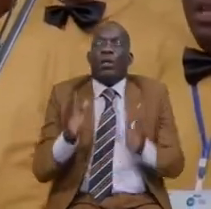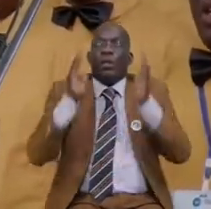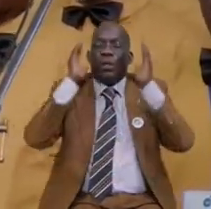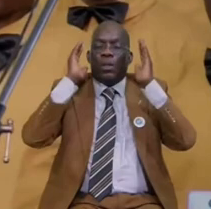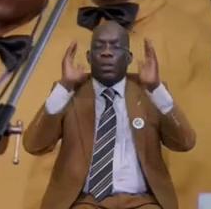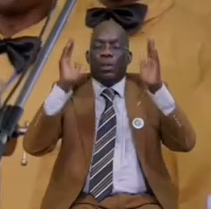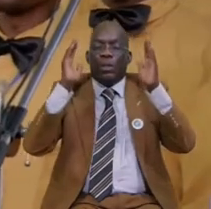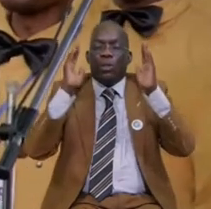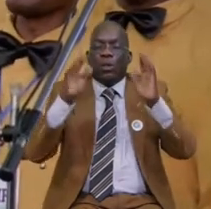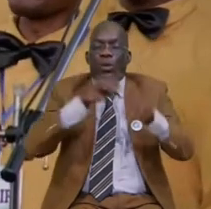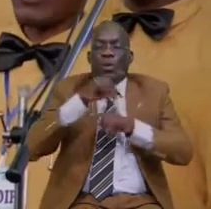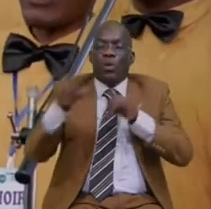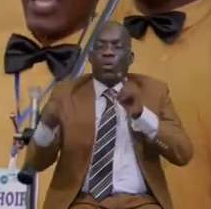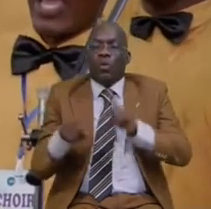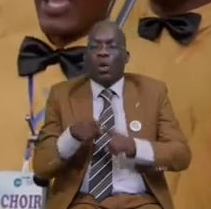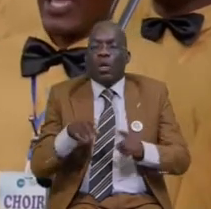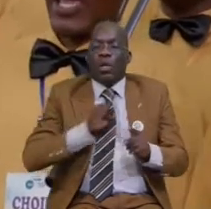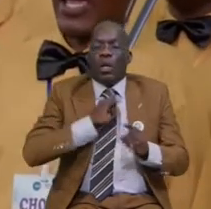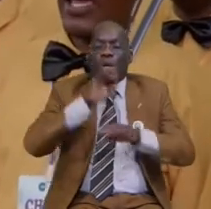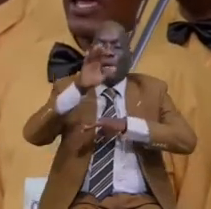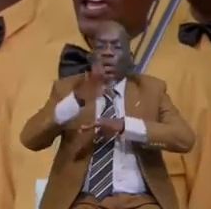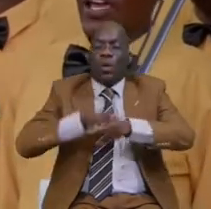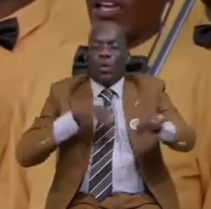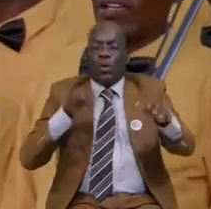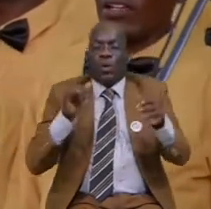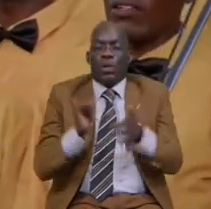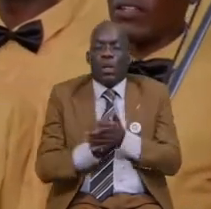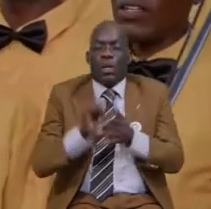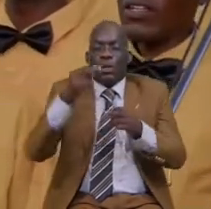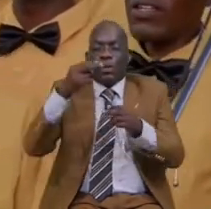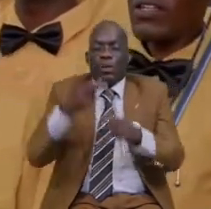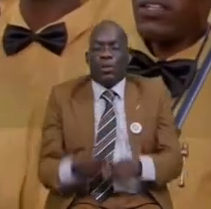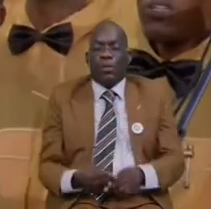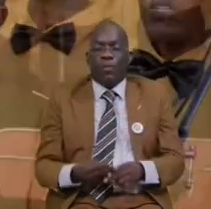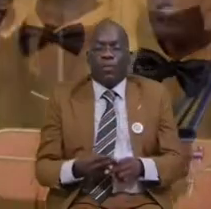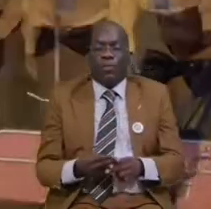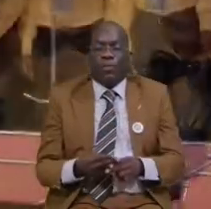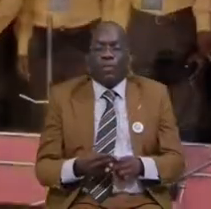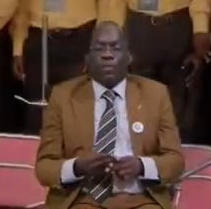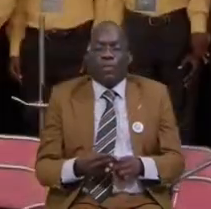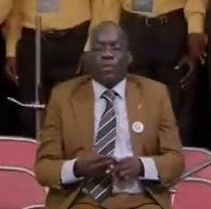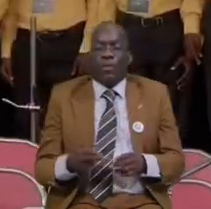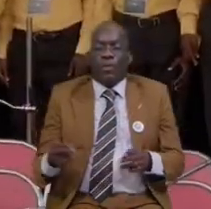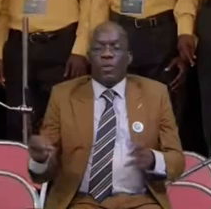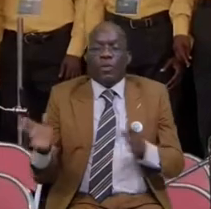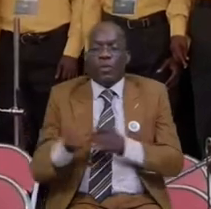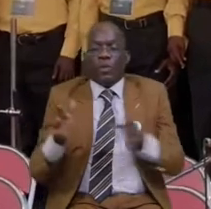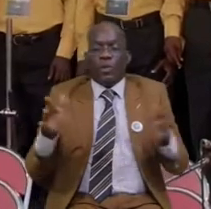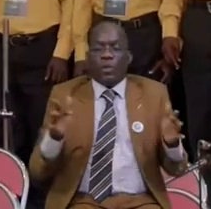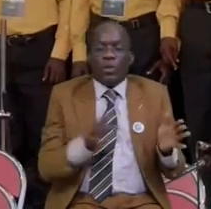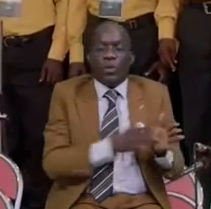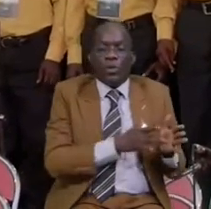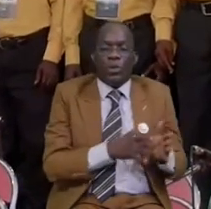I mention that name. Call him now, Jesus.